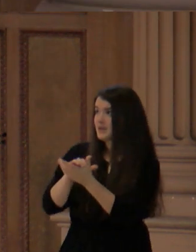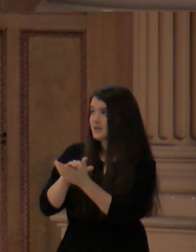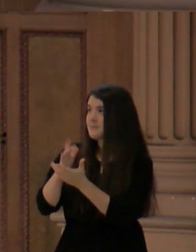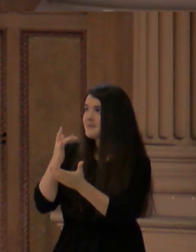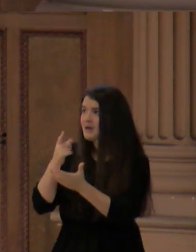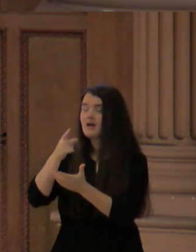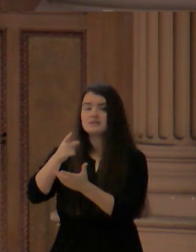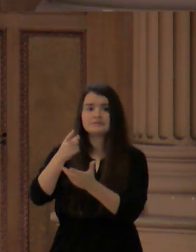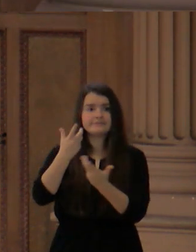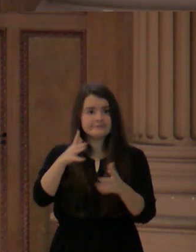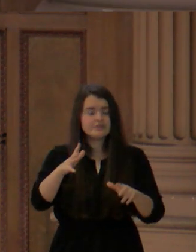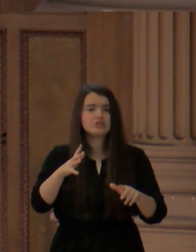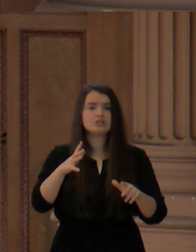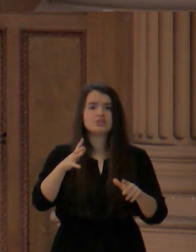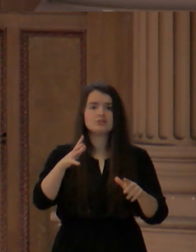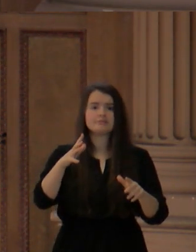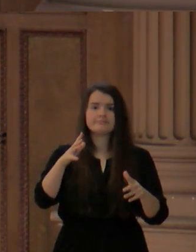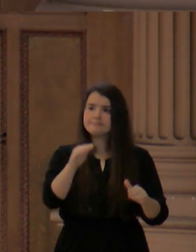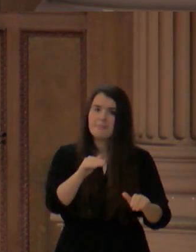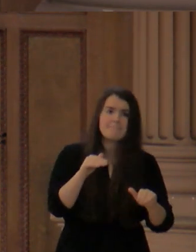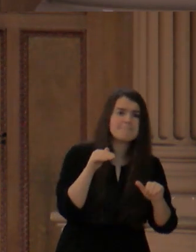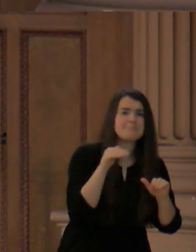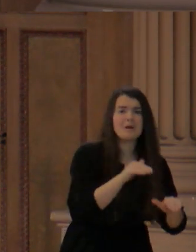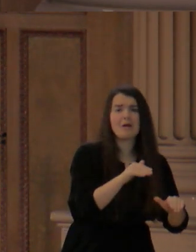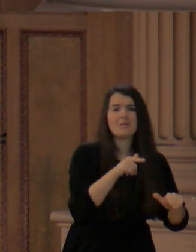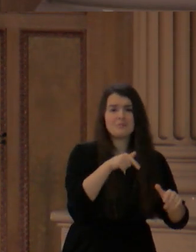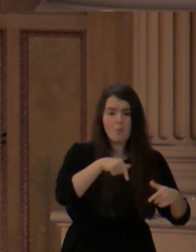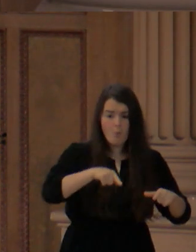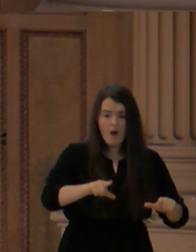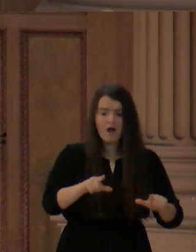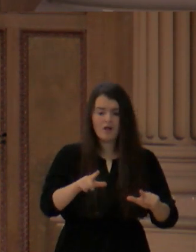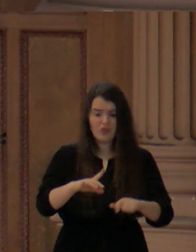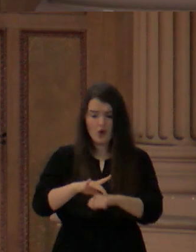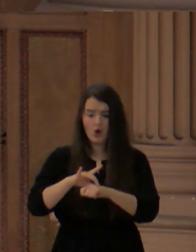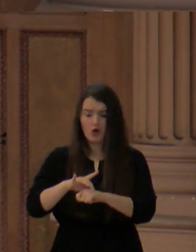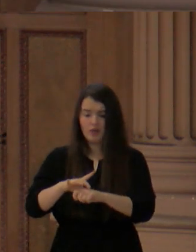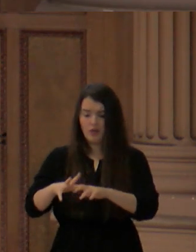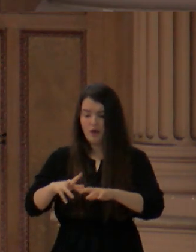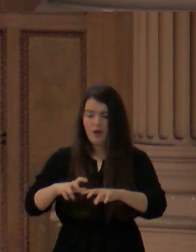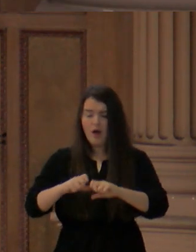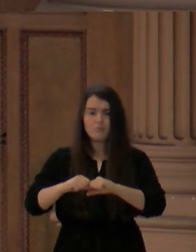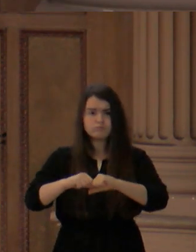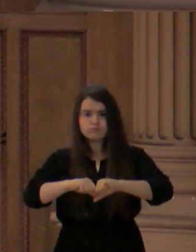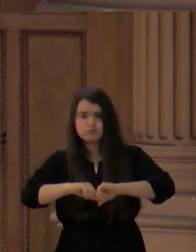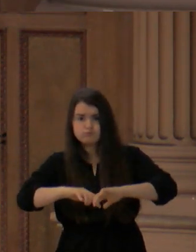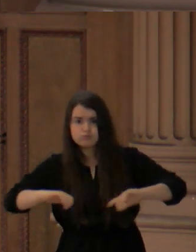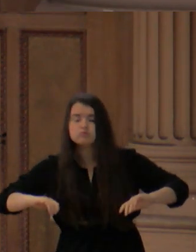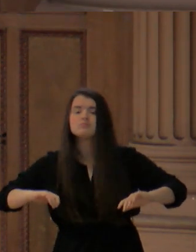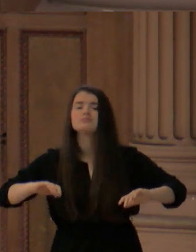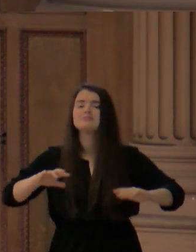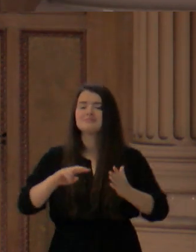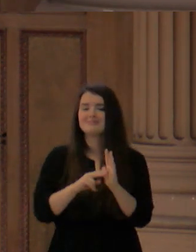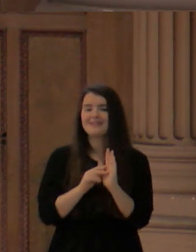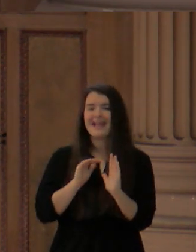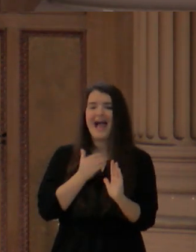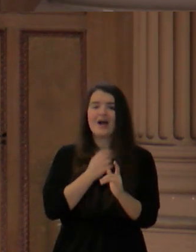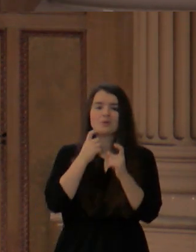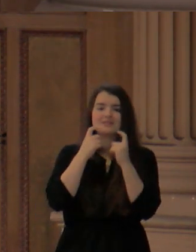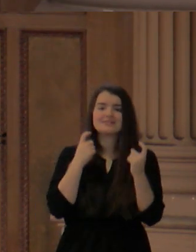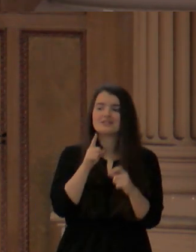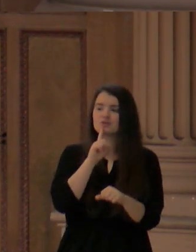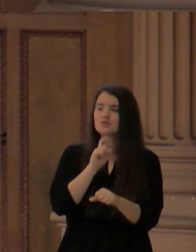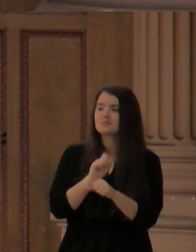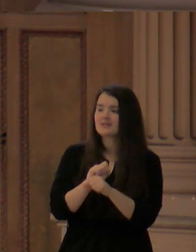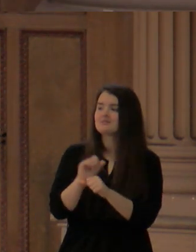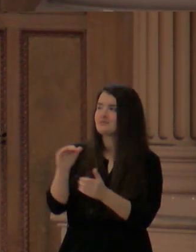on that cross as the earth split beneath him this means that our sins are really forgiven means